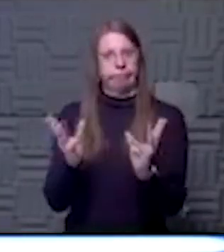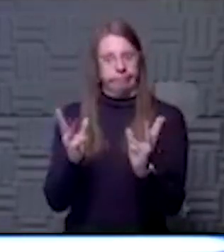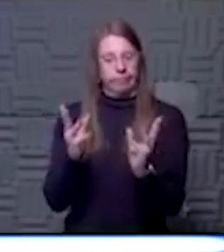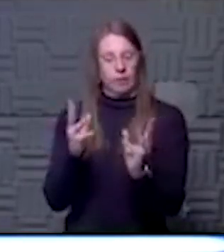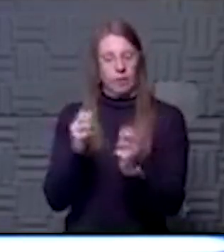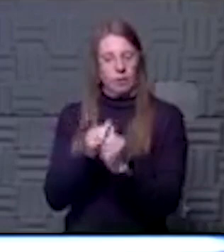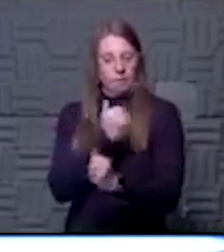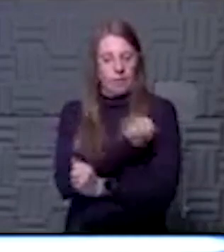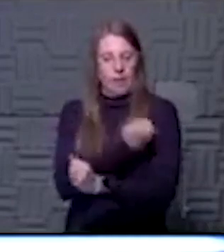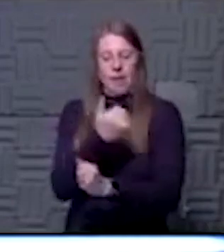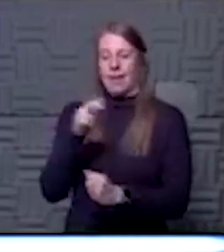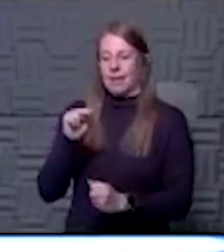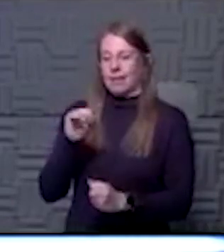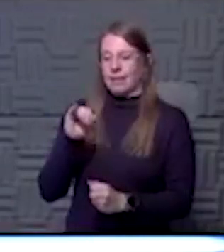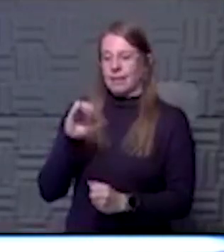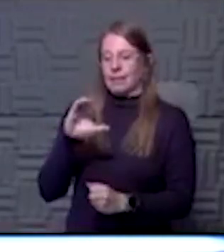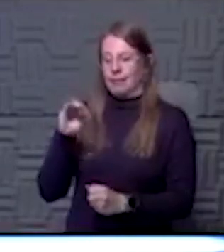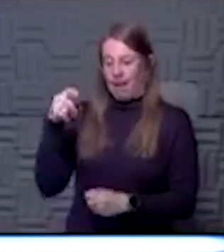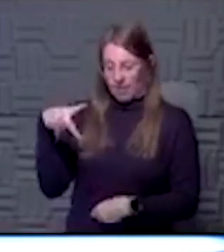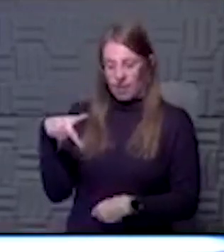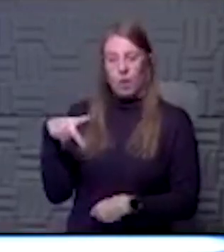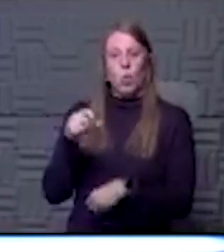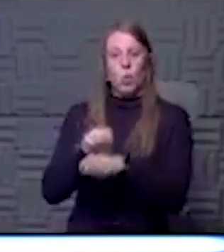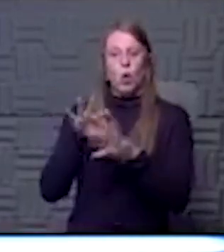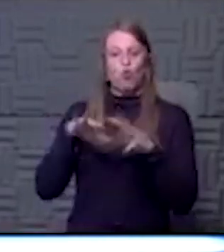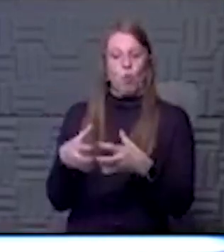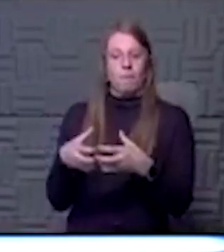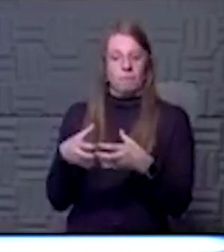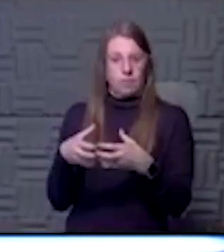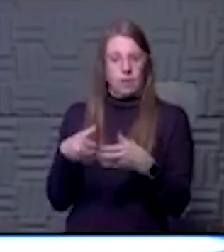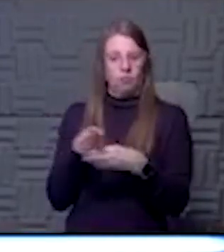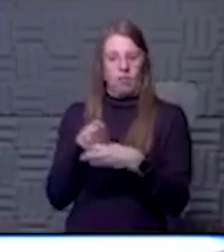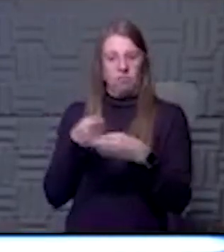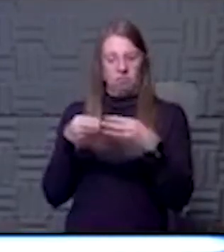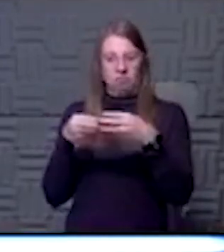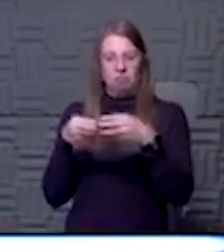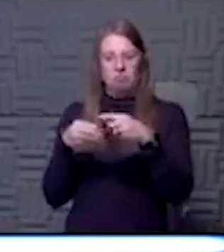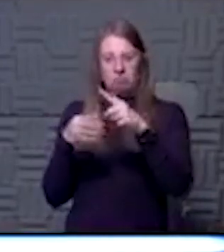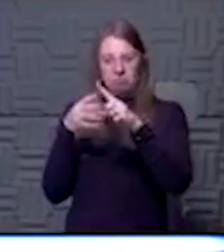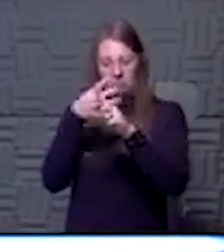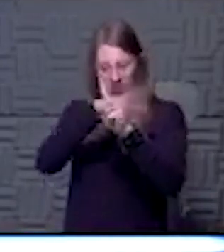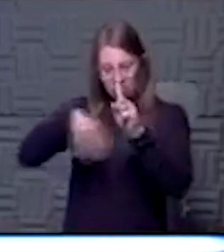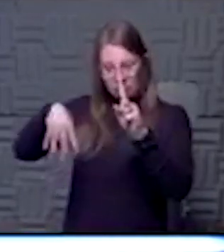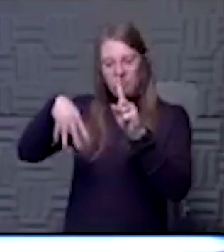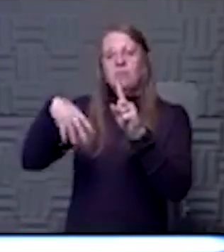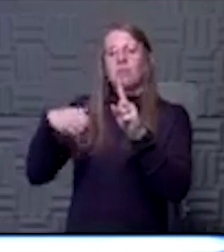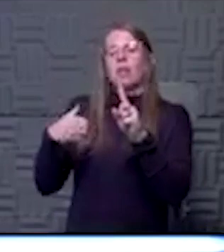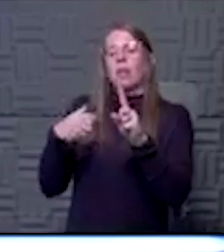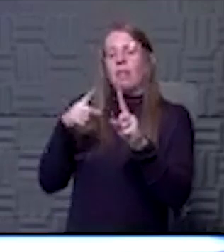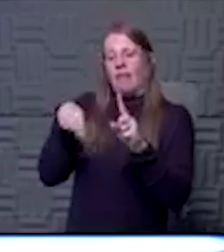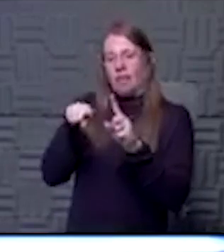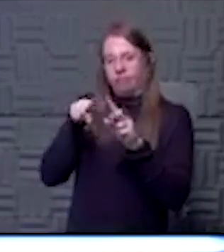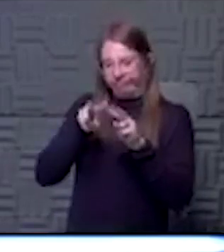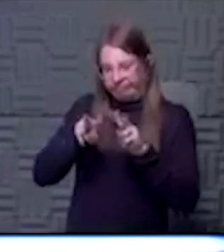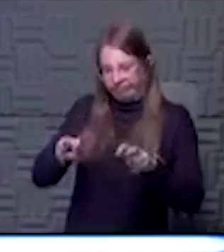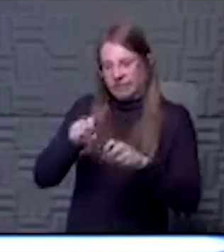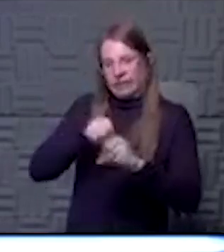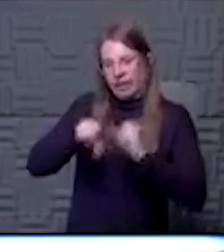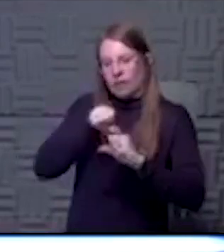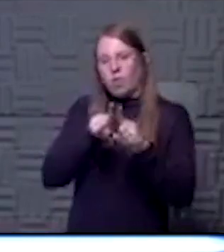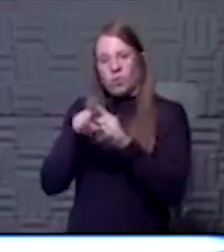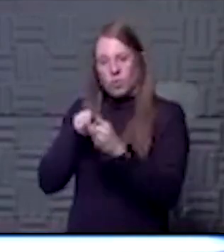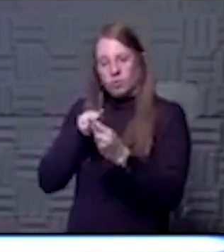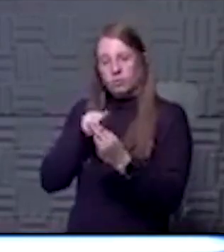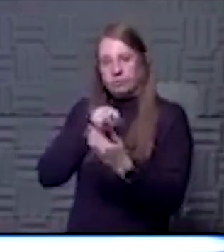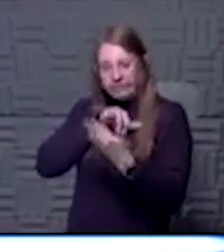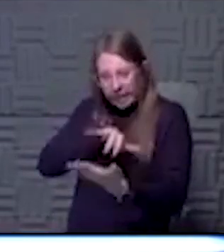within ACIP, there are work groups, and those work groups are really delving deep into the science and looking at all the studies.